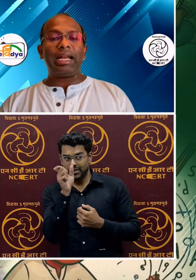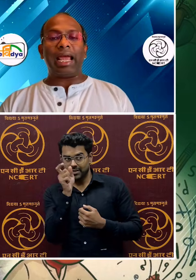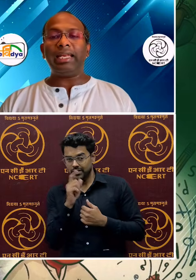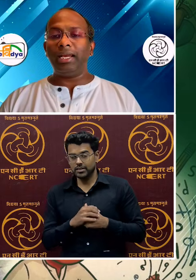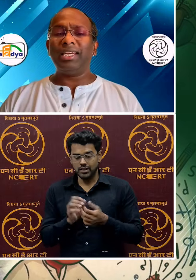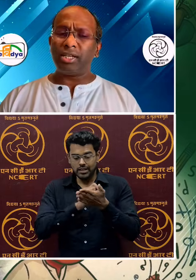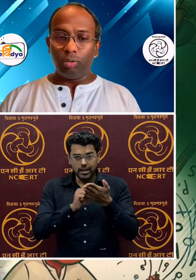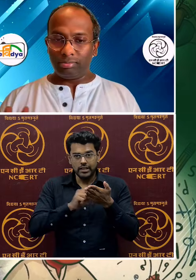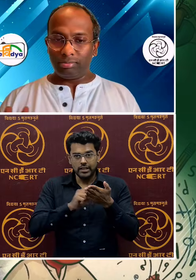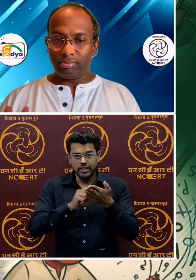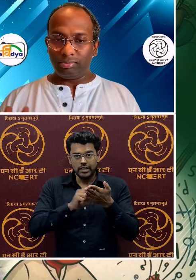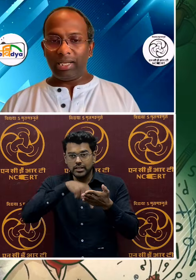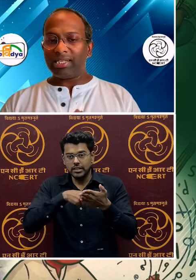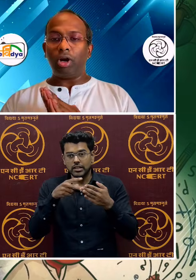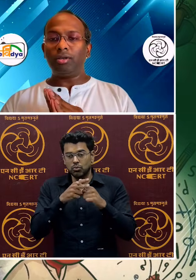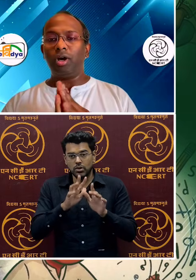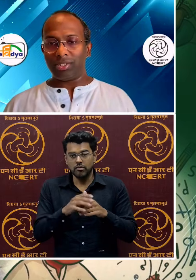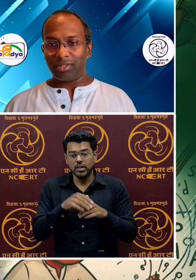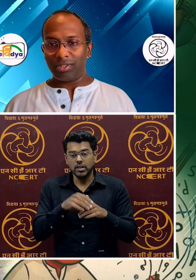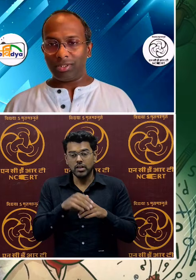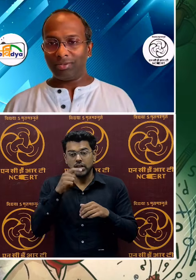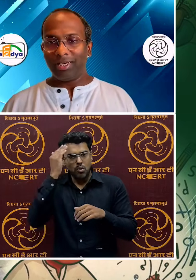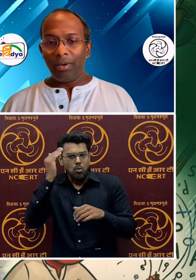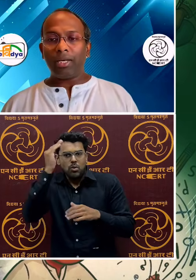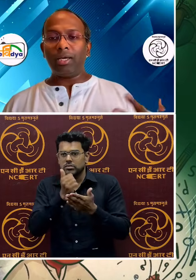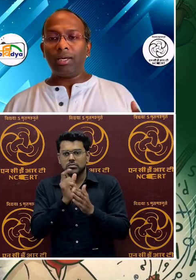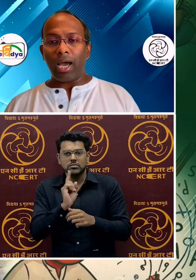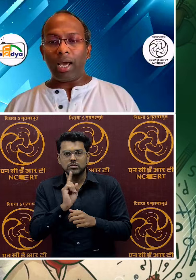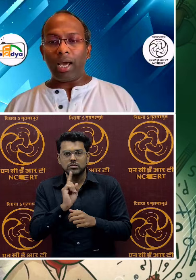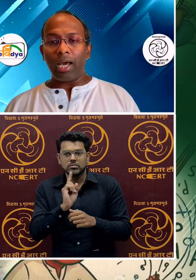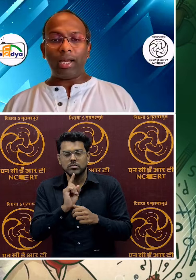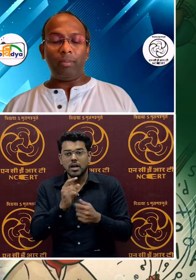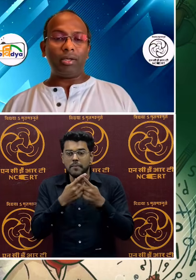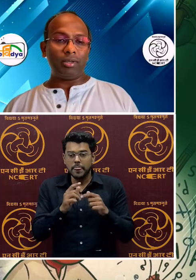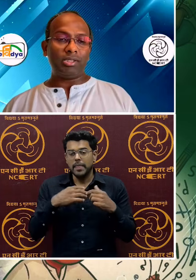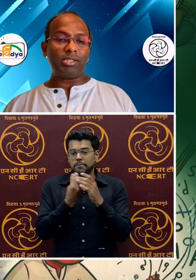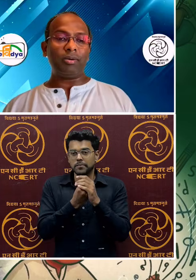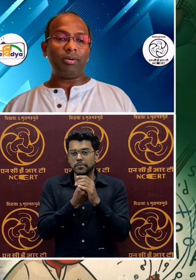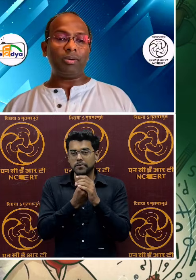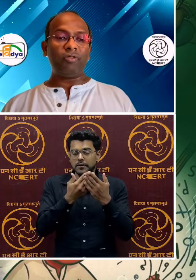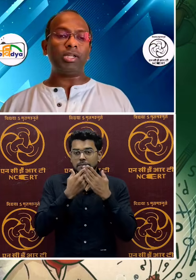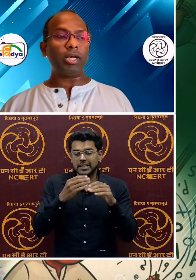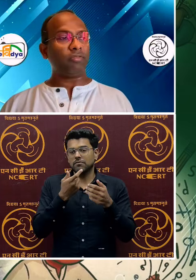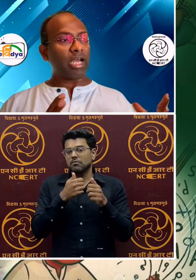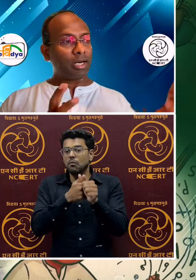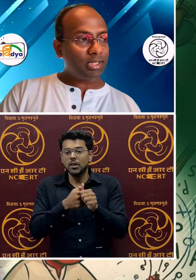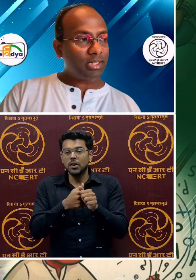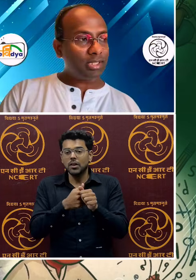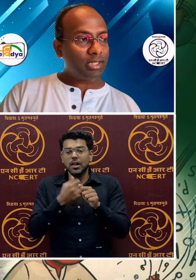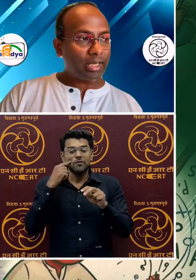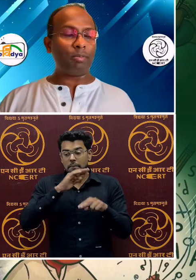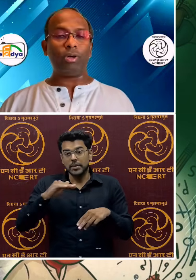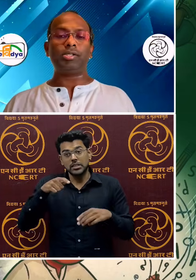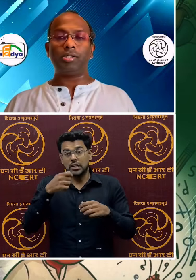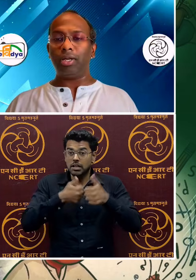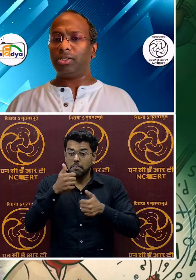see, writing, reading is a tool. It is not knowledge. But our academic system feels that if the child writes